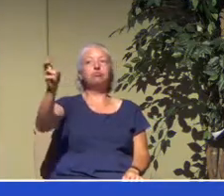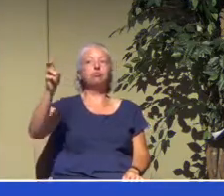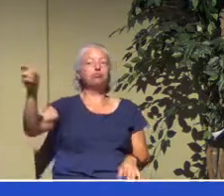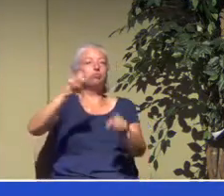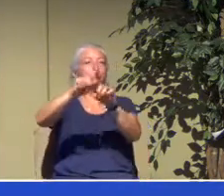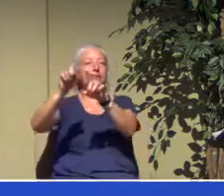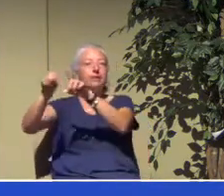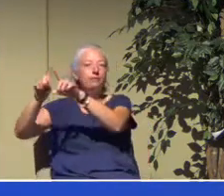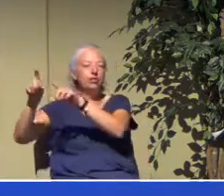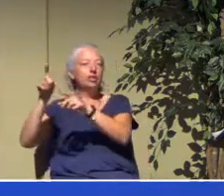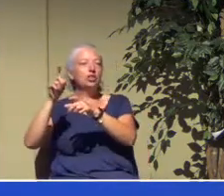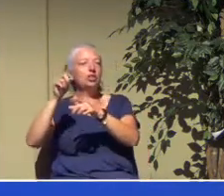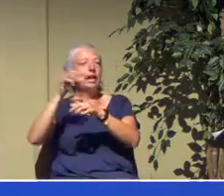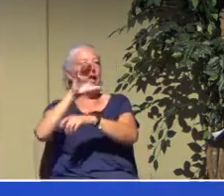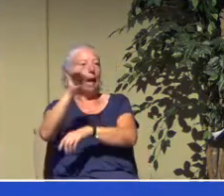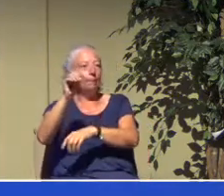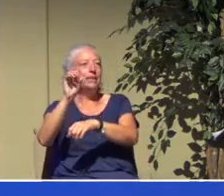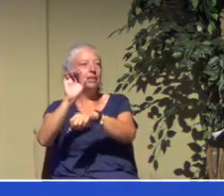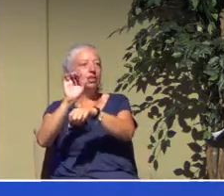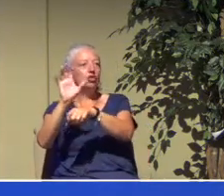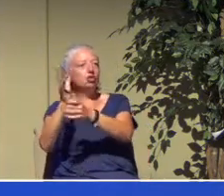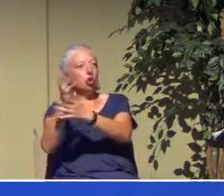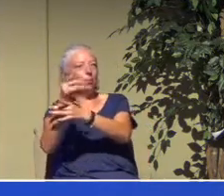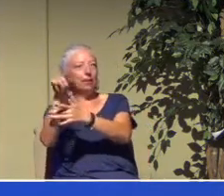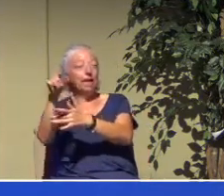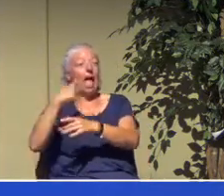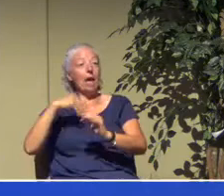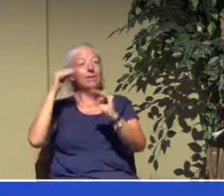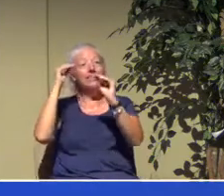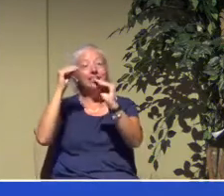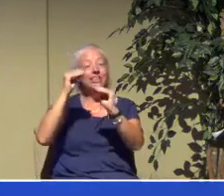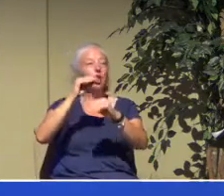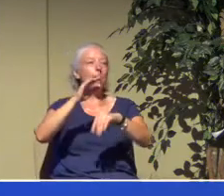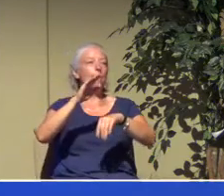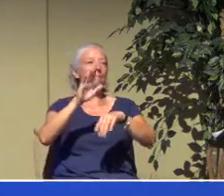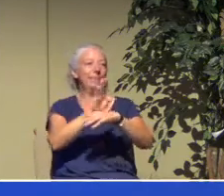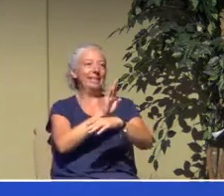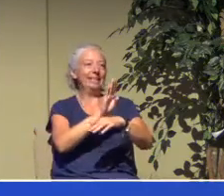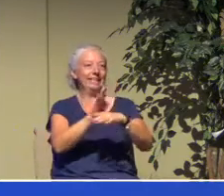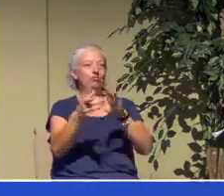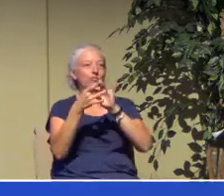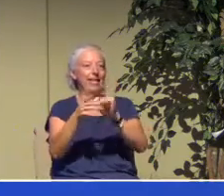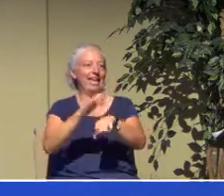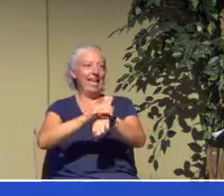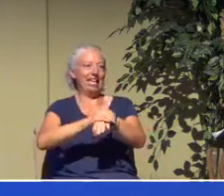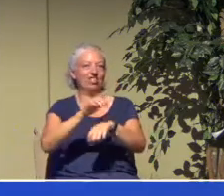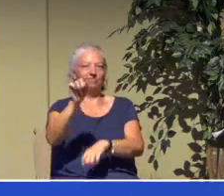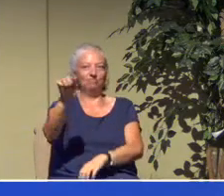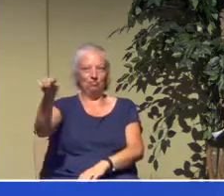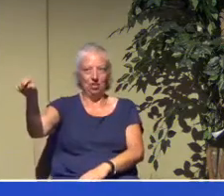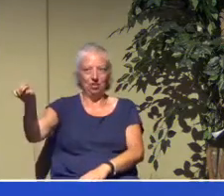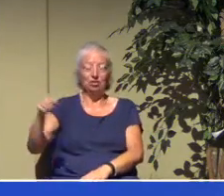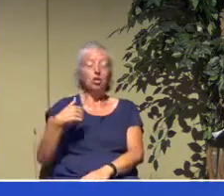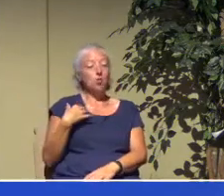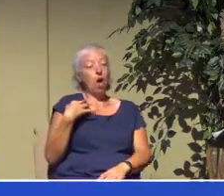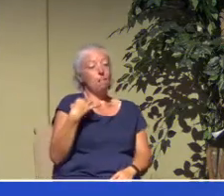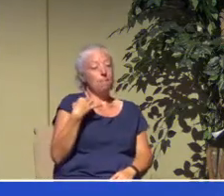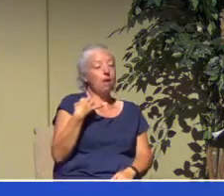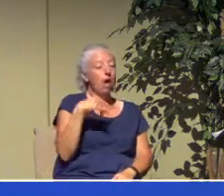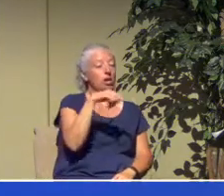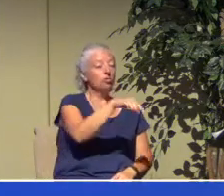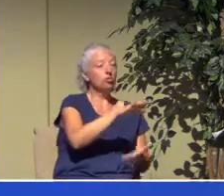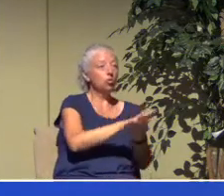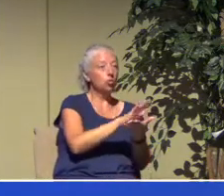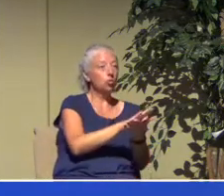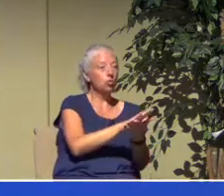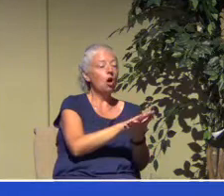or in Darmstadt, and I would teach business English to the business people of Darmstadt. And so I applied to one Sprachschule, and they